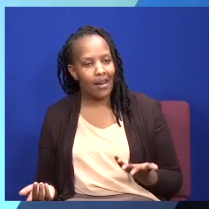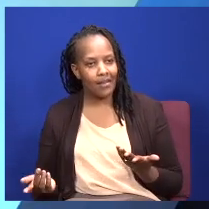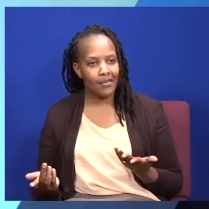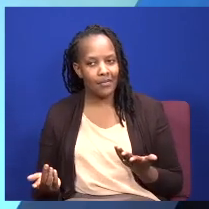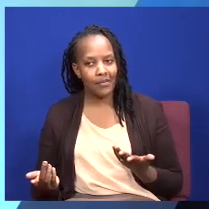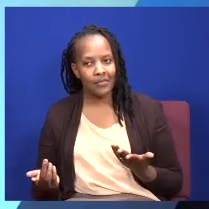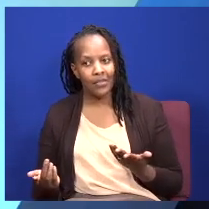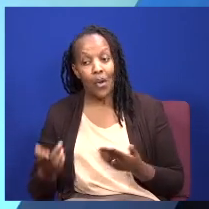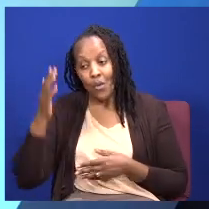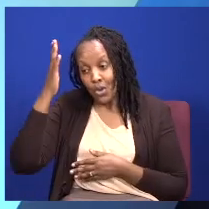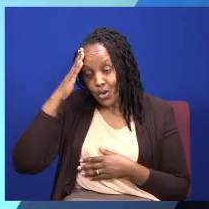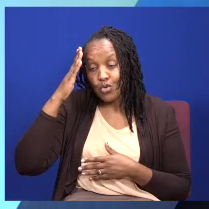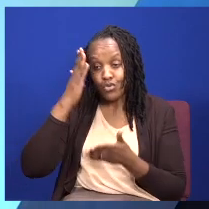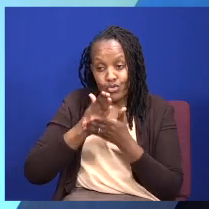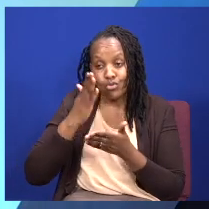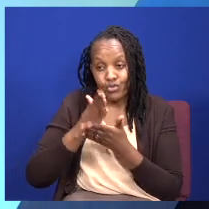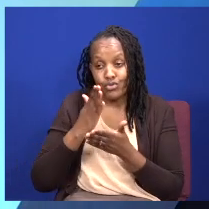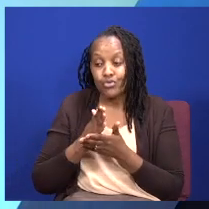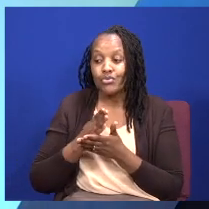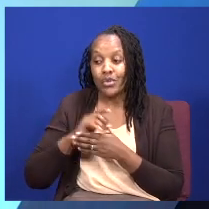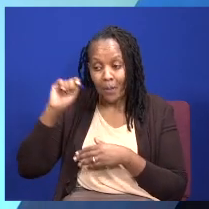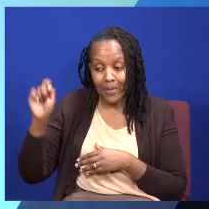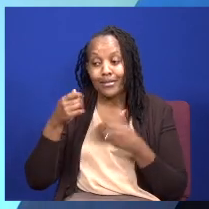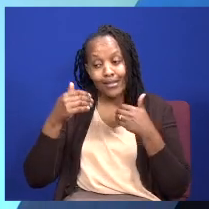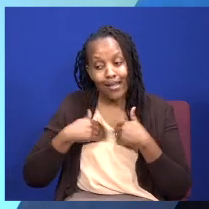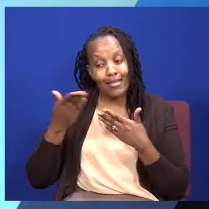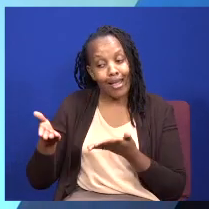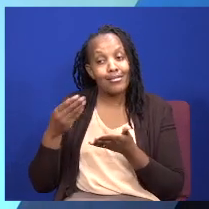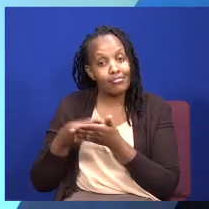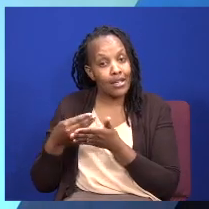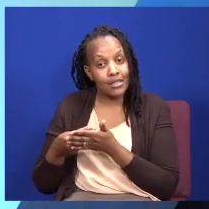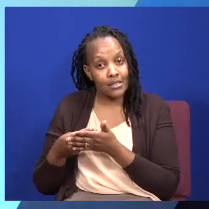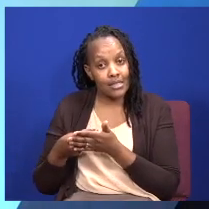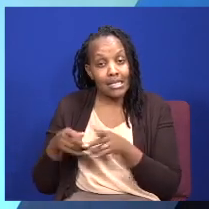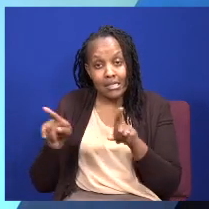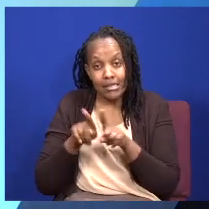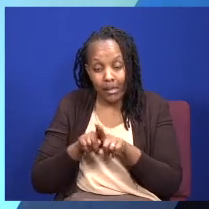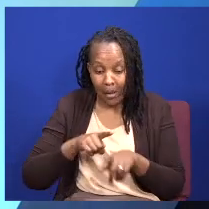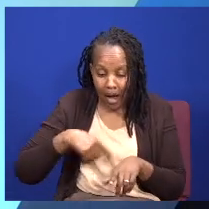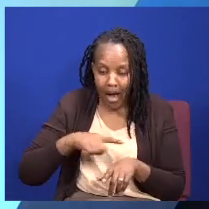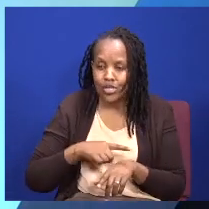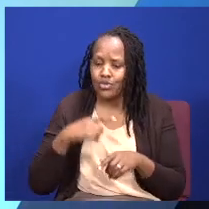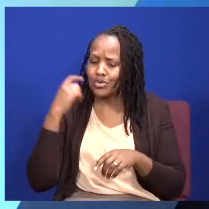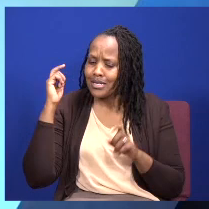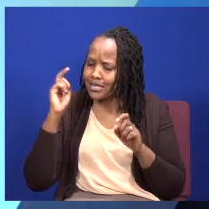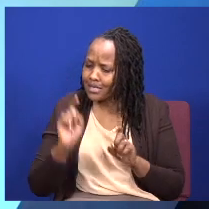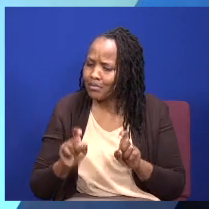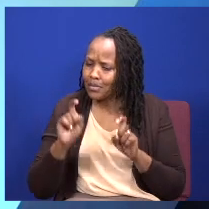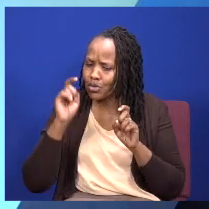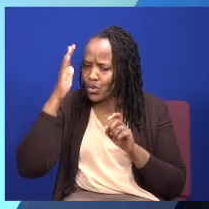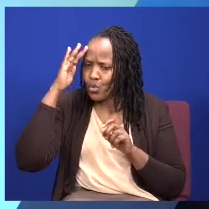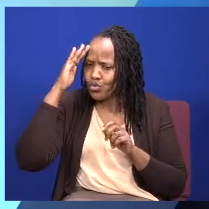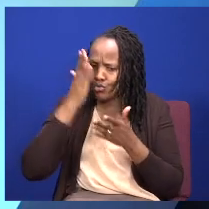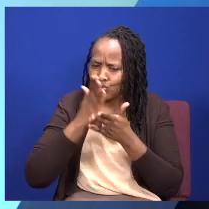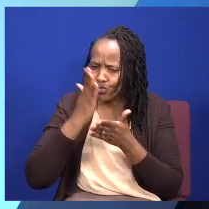for sure the president has 1,000,000 shillings. So even us, when we go to God, we need to know for sure whatever we are asking God